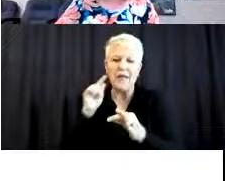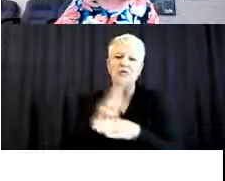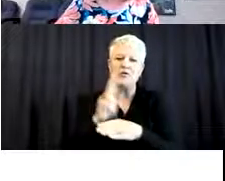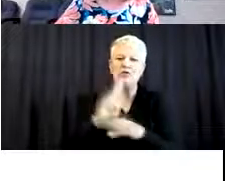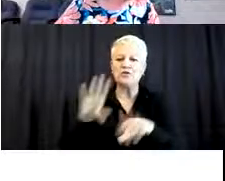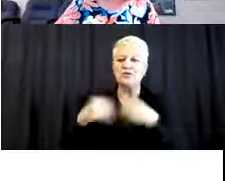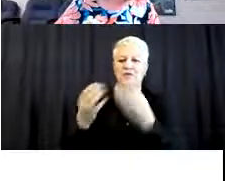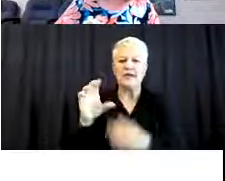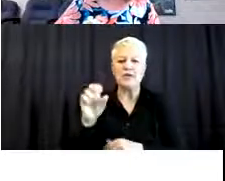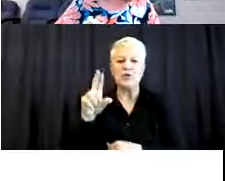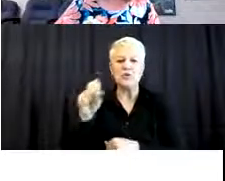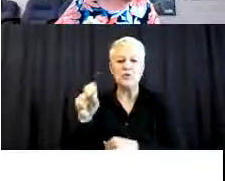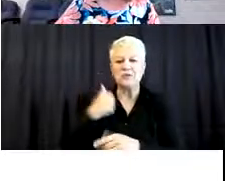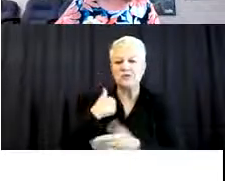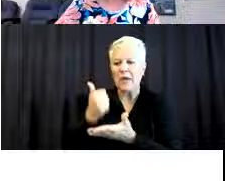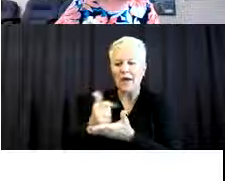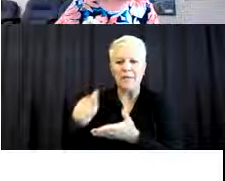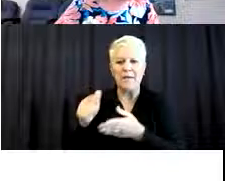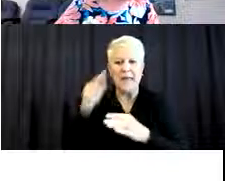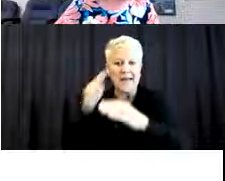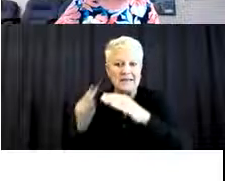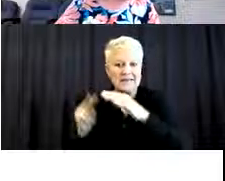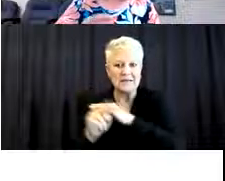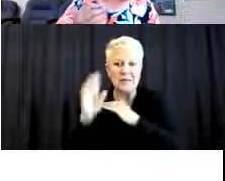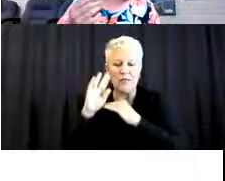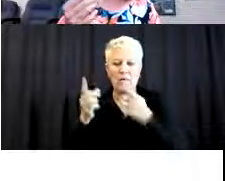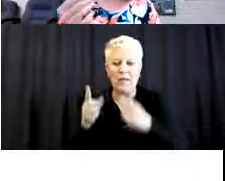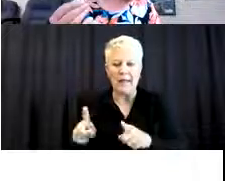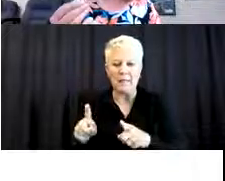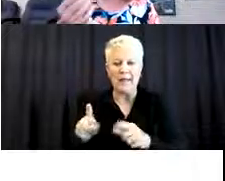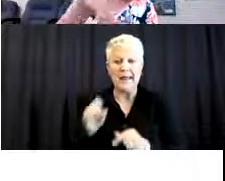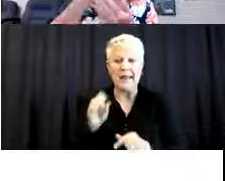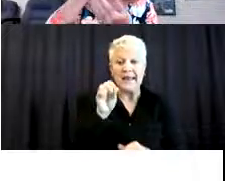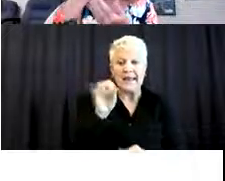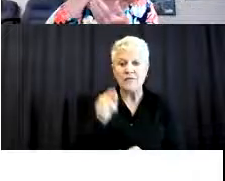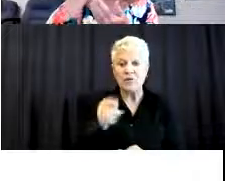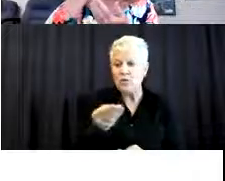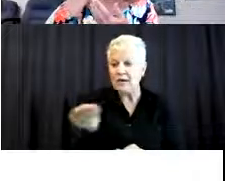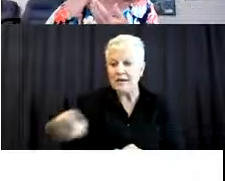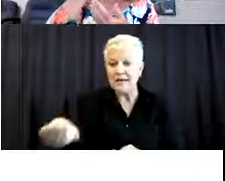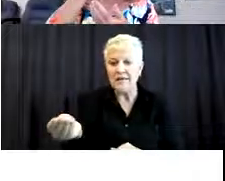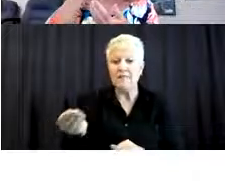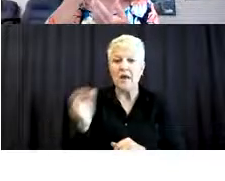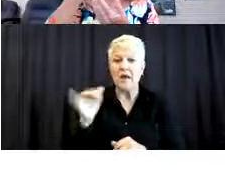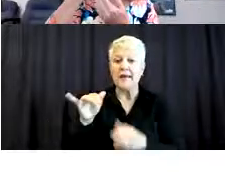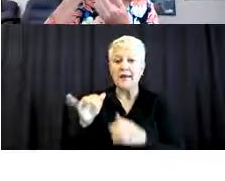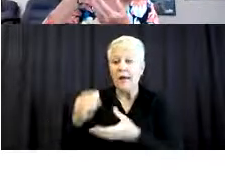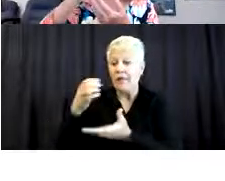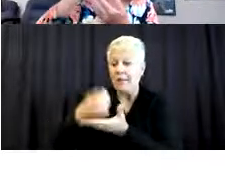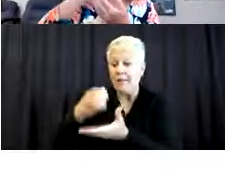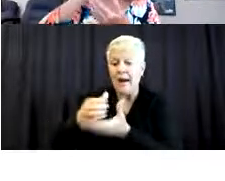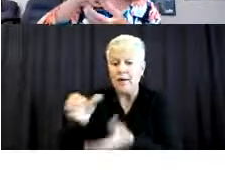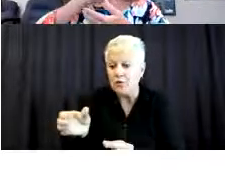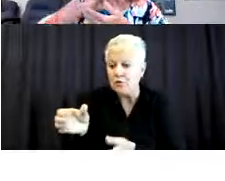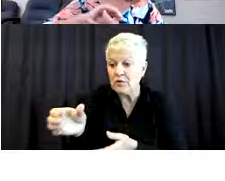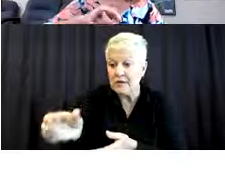cues to help the child anticipate what is going to happen. If you hand a child or touch a bottle to a child before